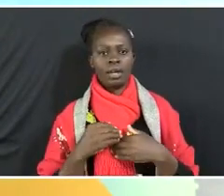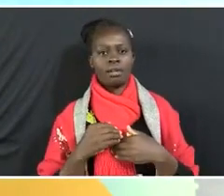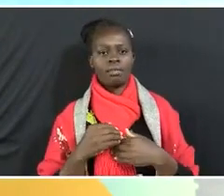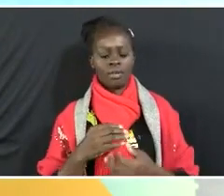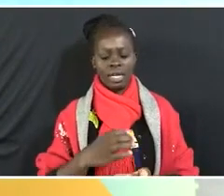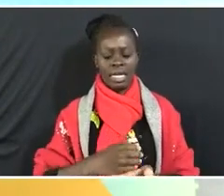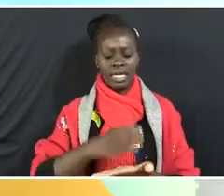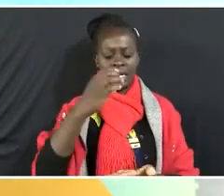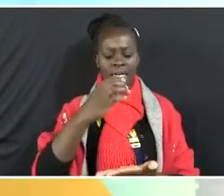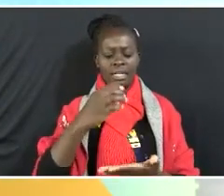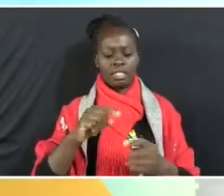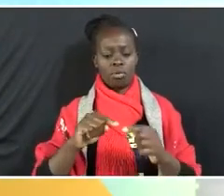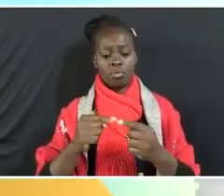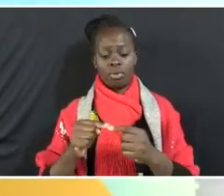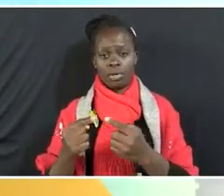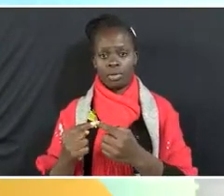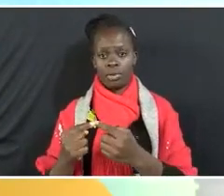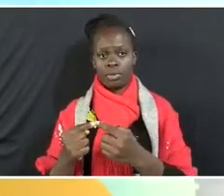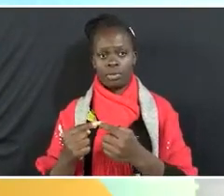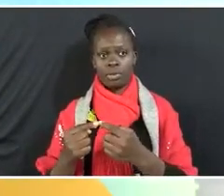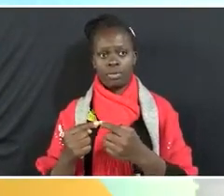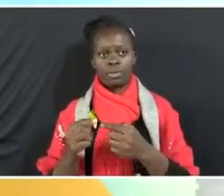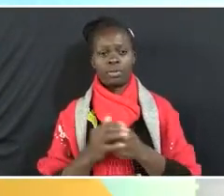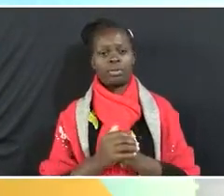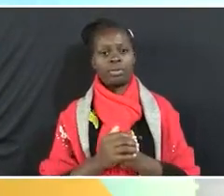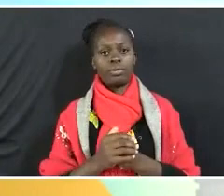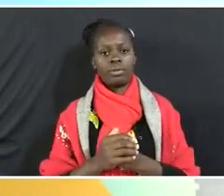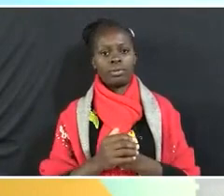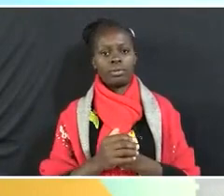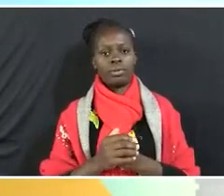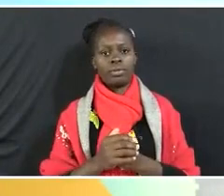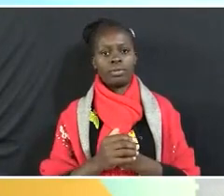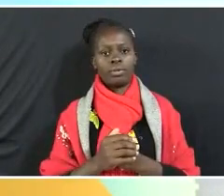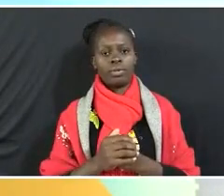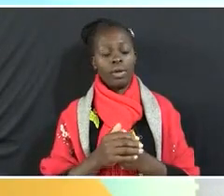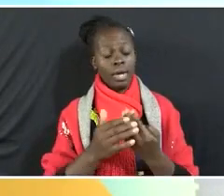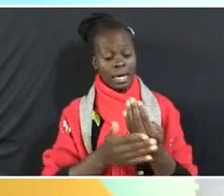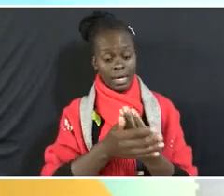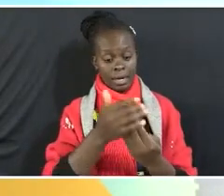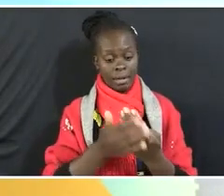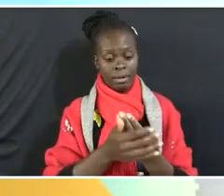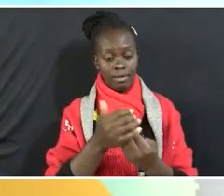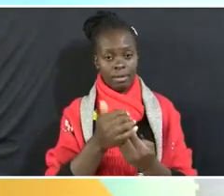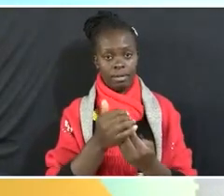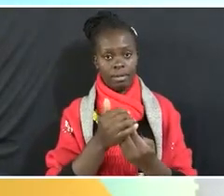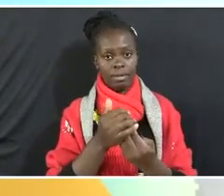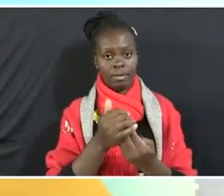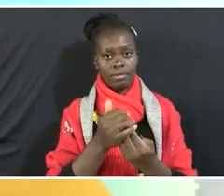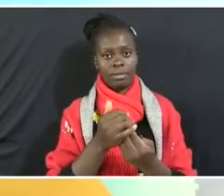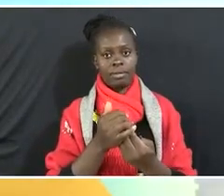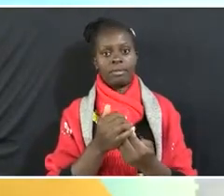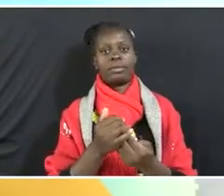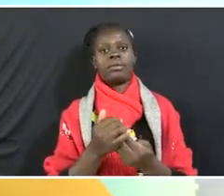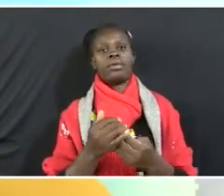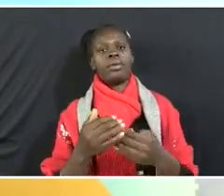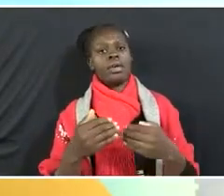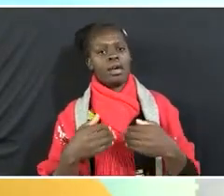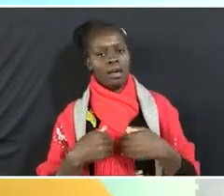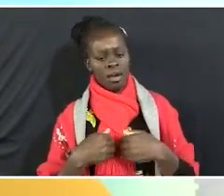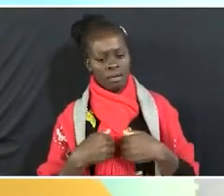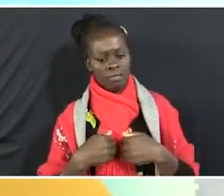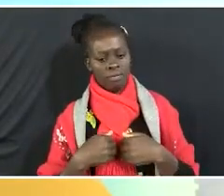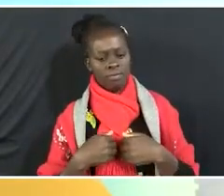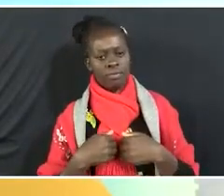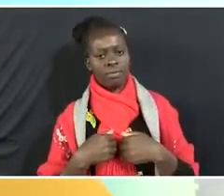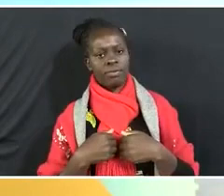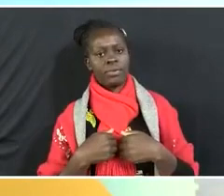not handled with care. Handle with care. I have come to the conclusion that